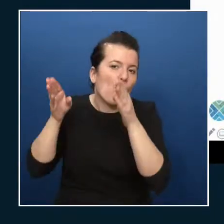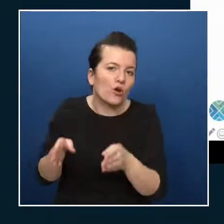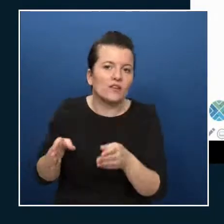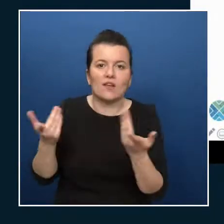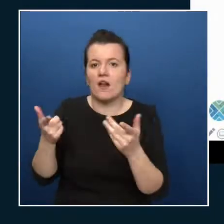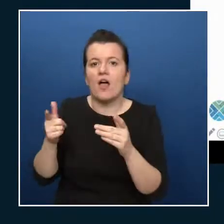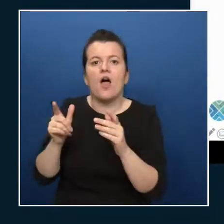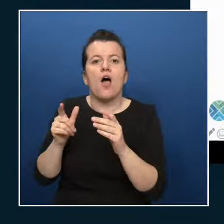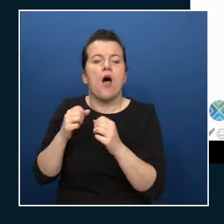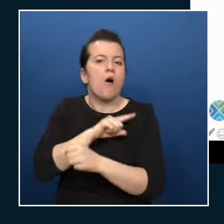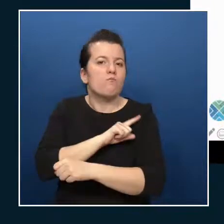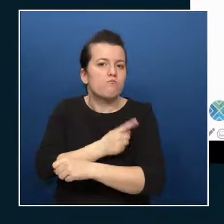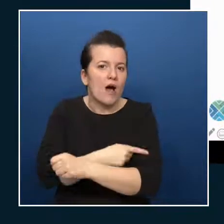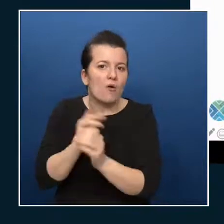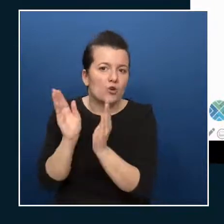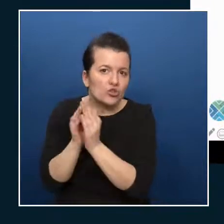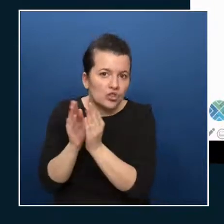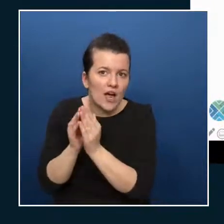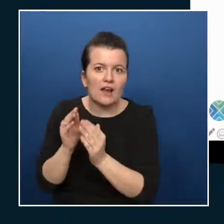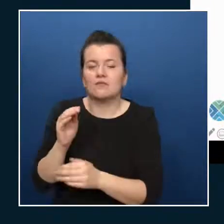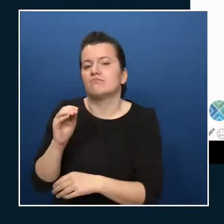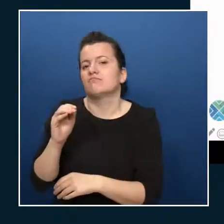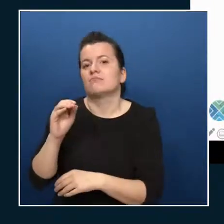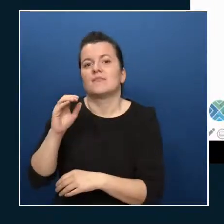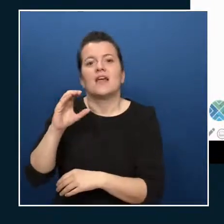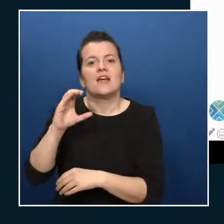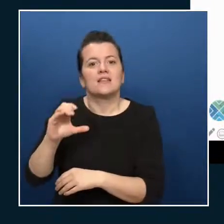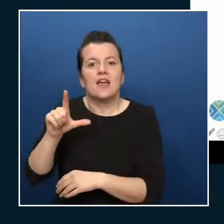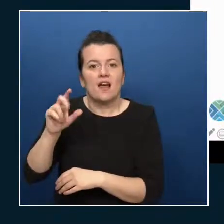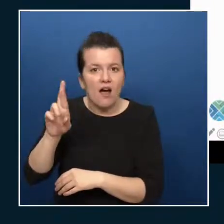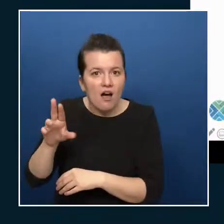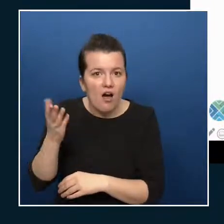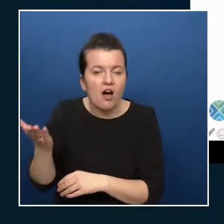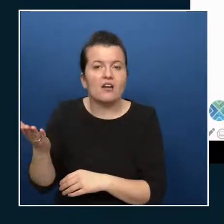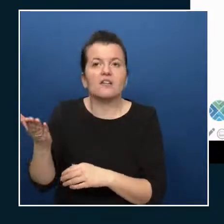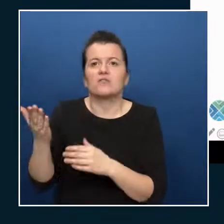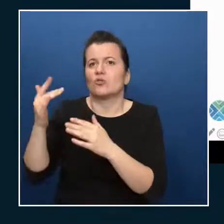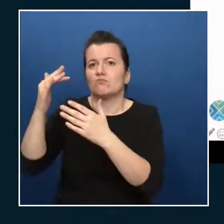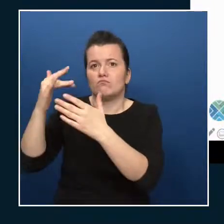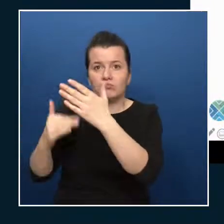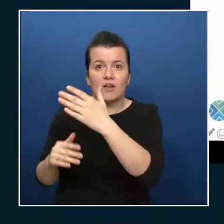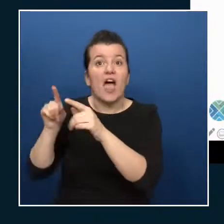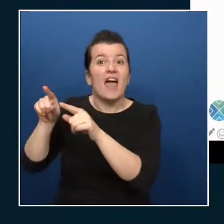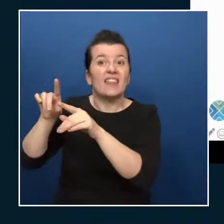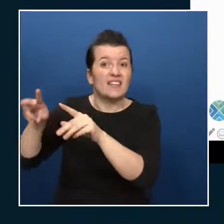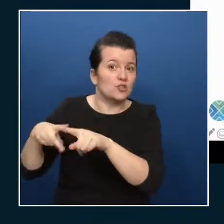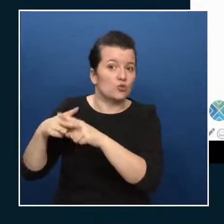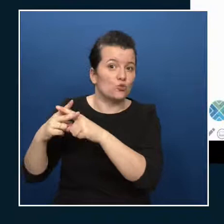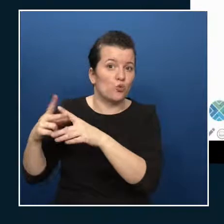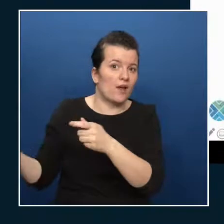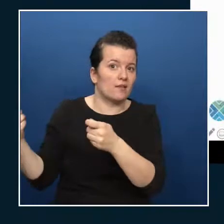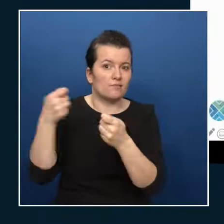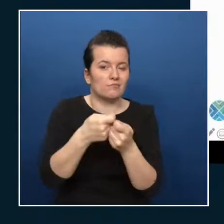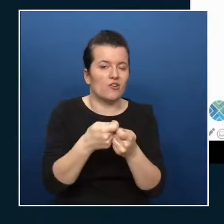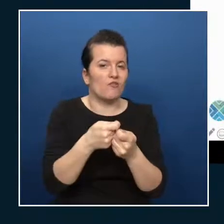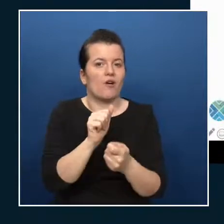Azure CLI, or REST clients to talk directly to the REST API endpoint, Graph